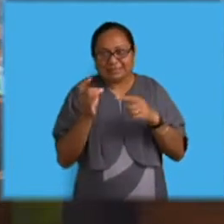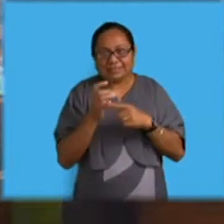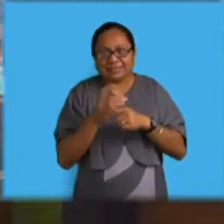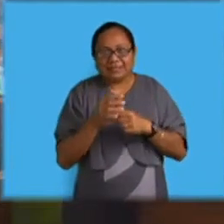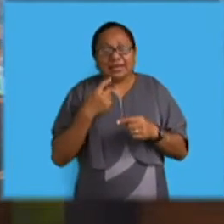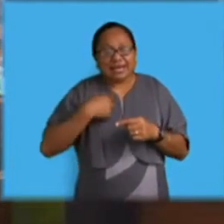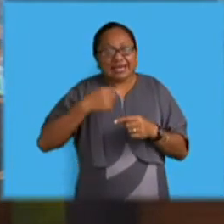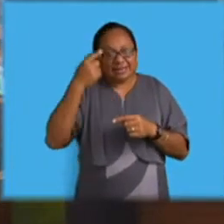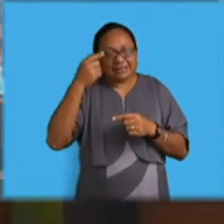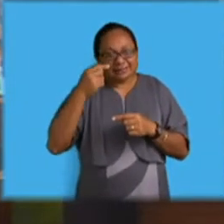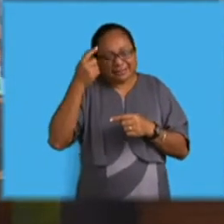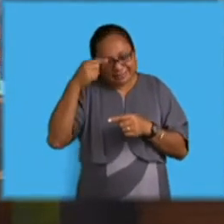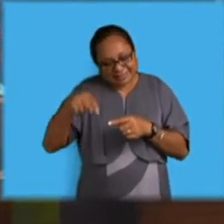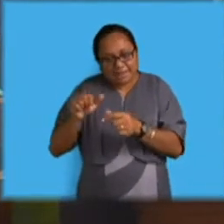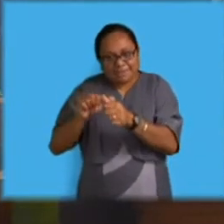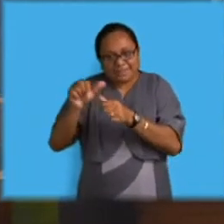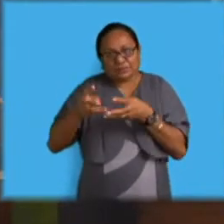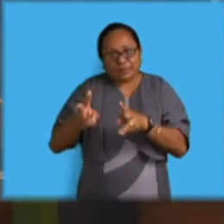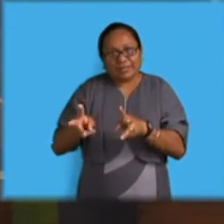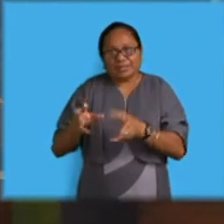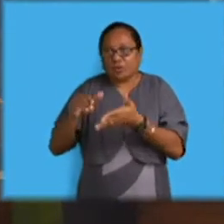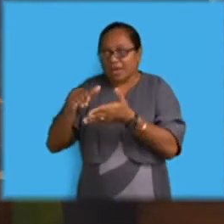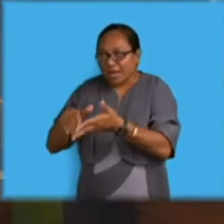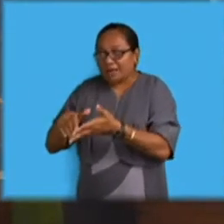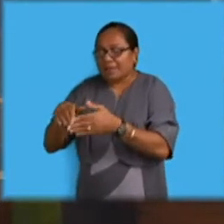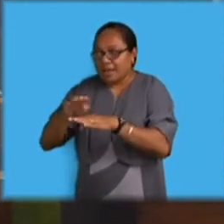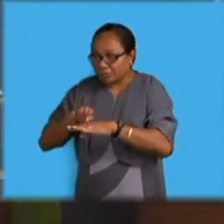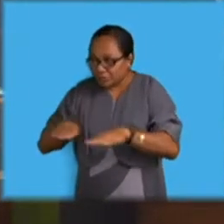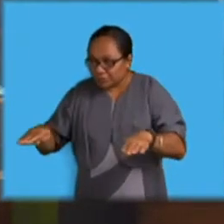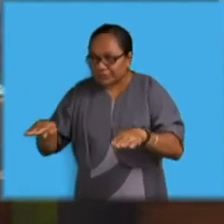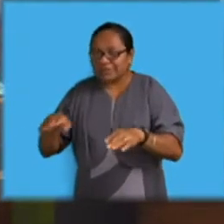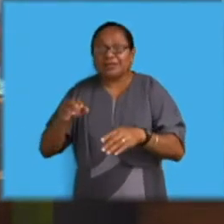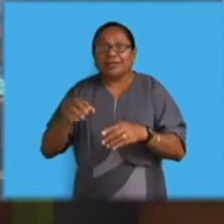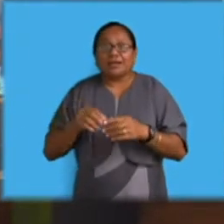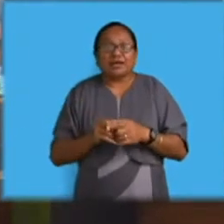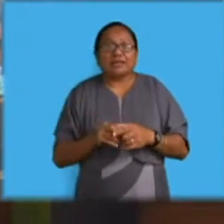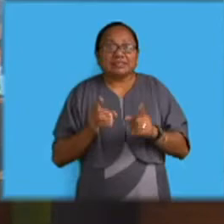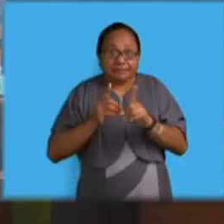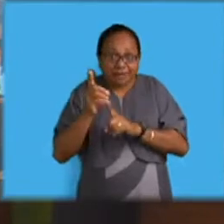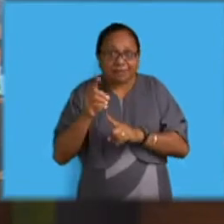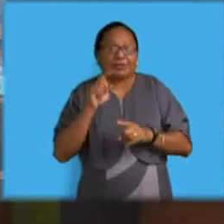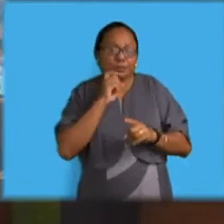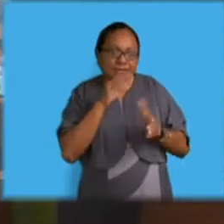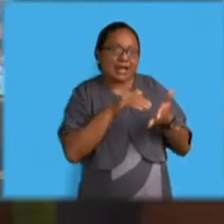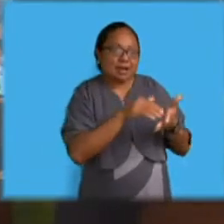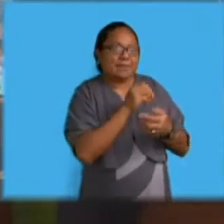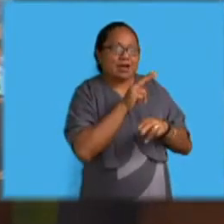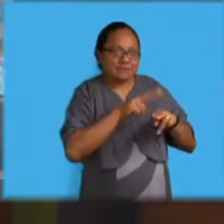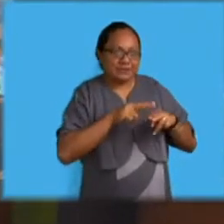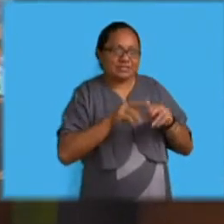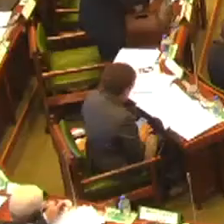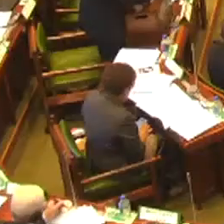young children, our nation, our future in terms of holistic development. Thank you.